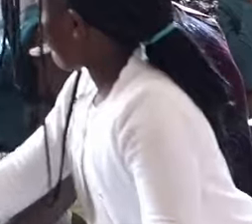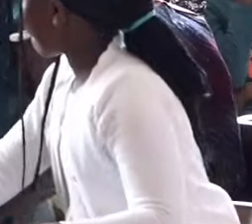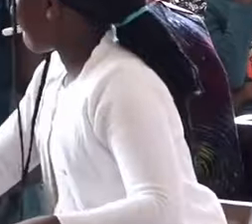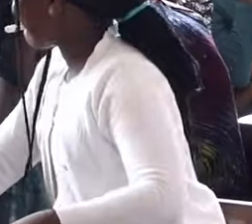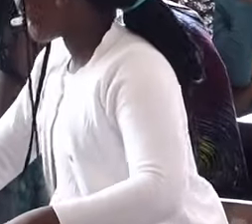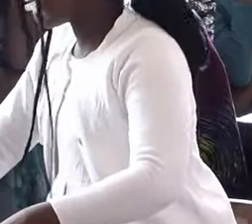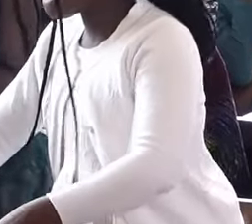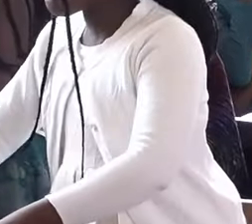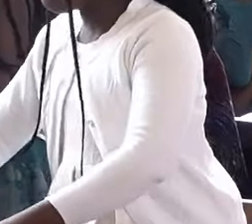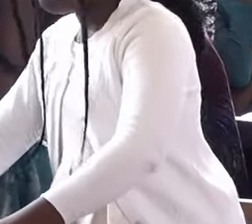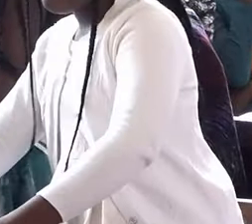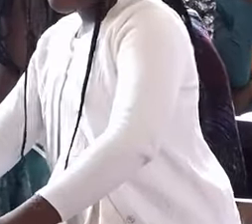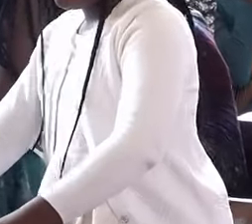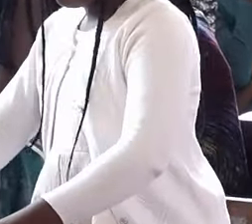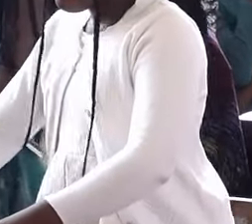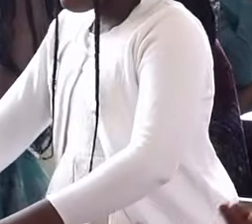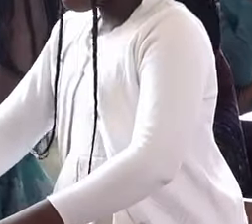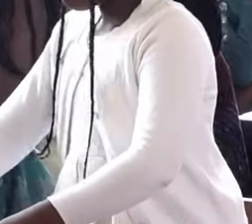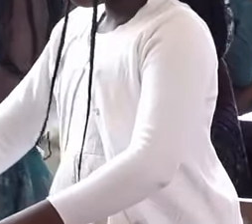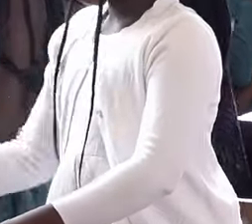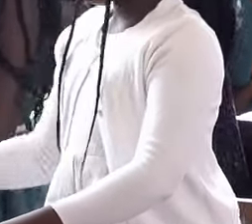No, she had greeted.